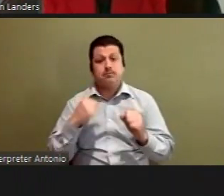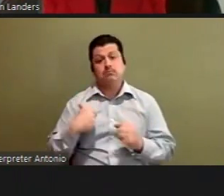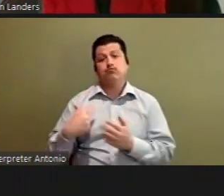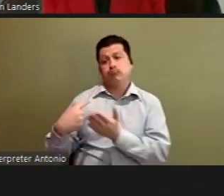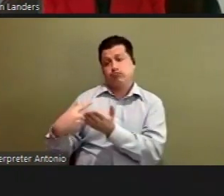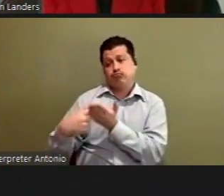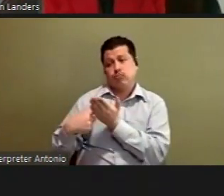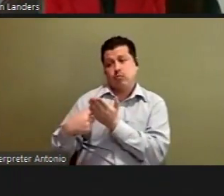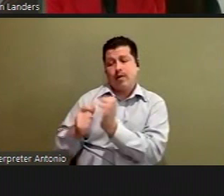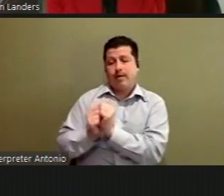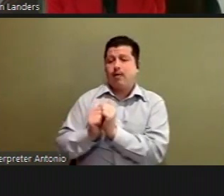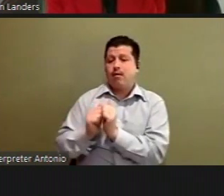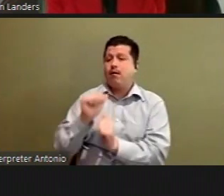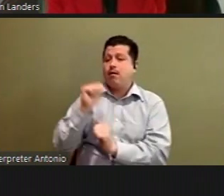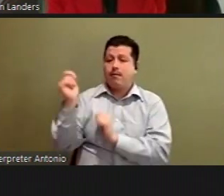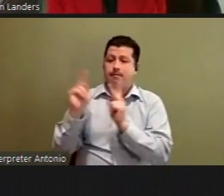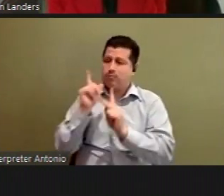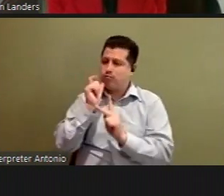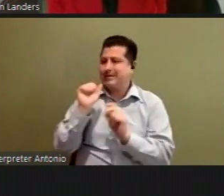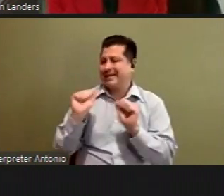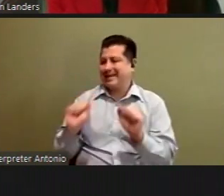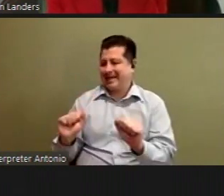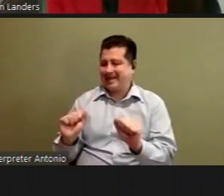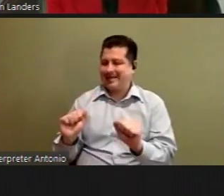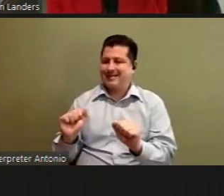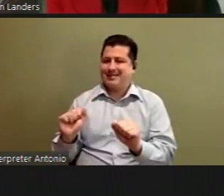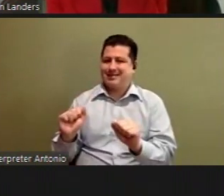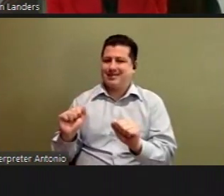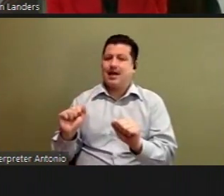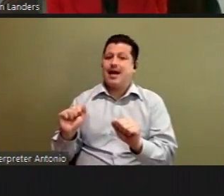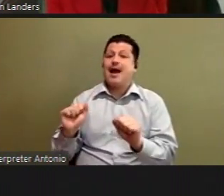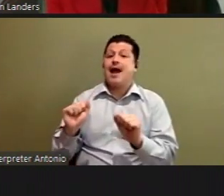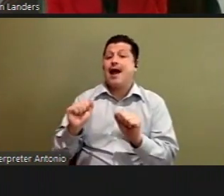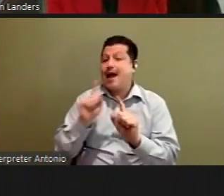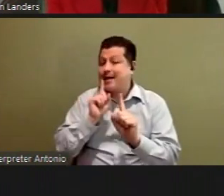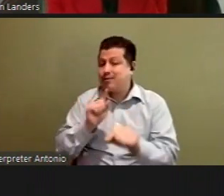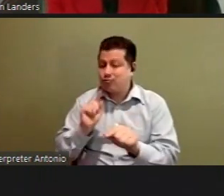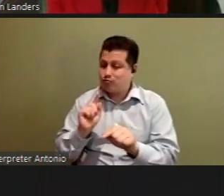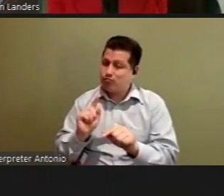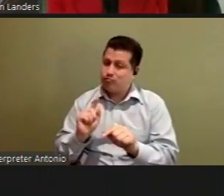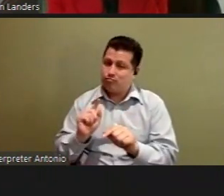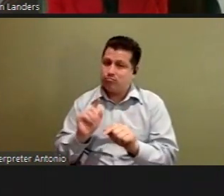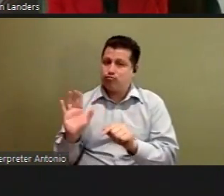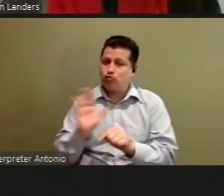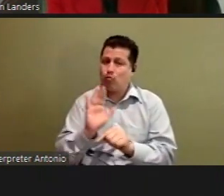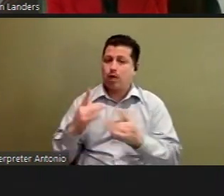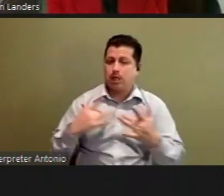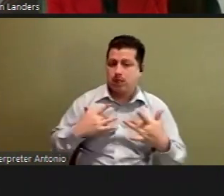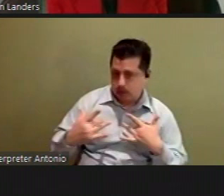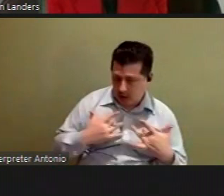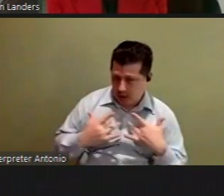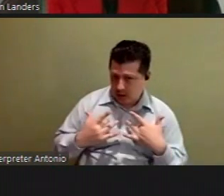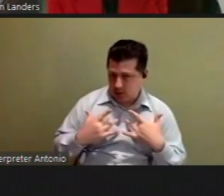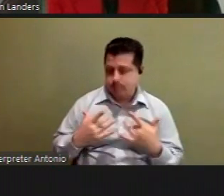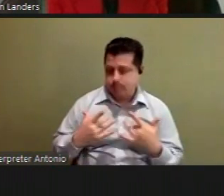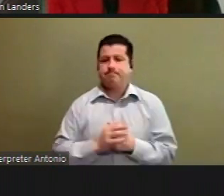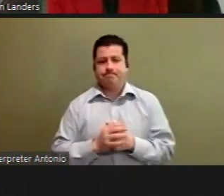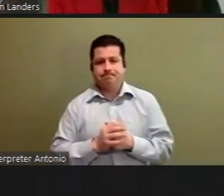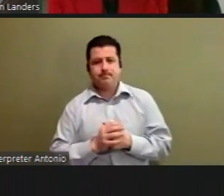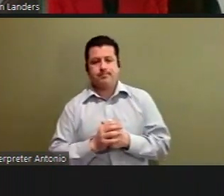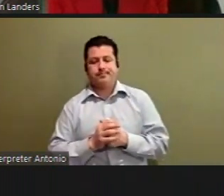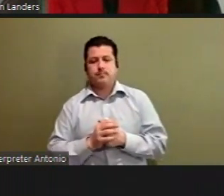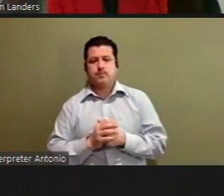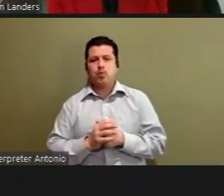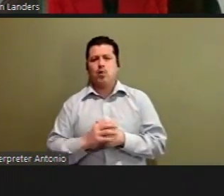can answer your questions, because when we get down to the science of it and to kind of like taking out all the disbelief about it